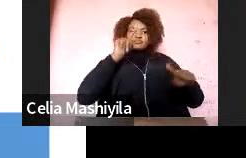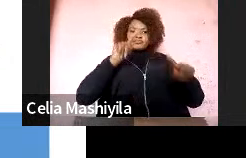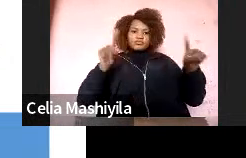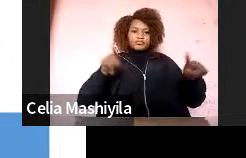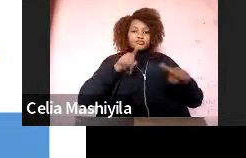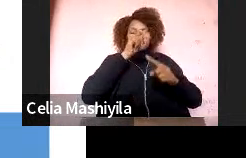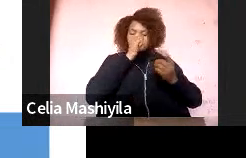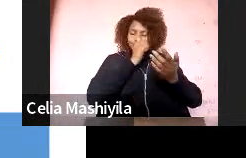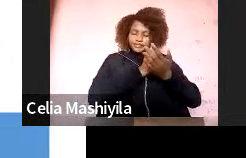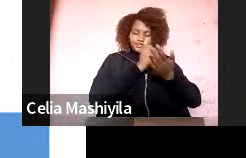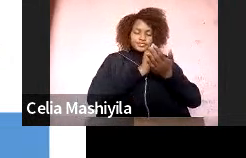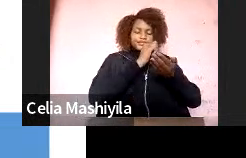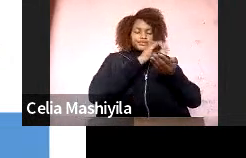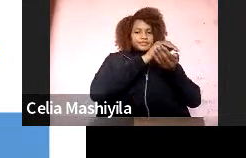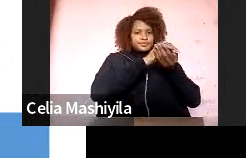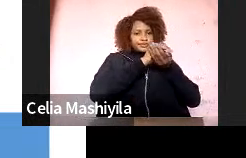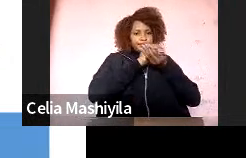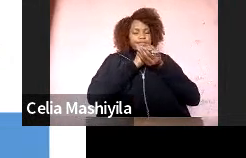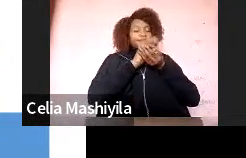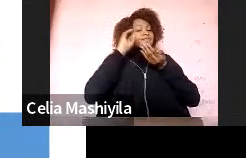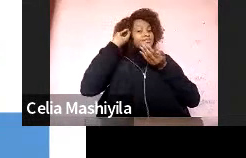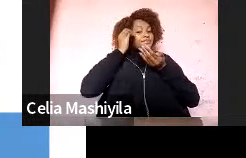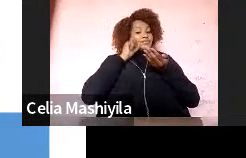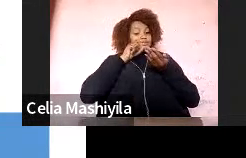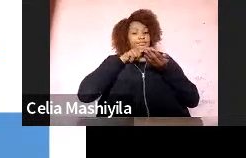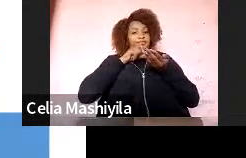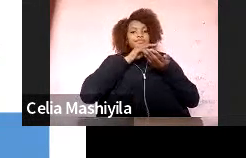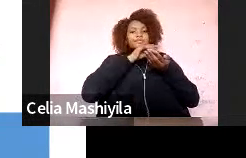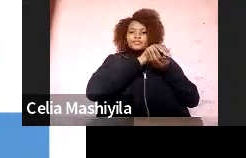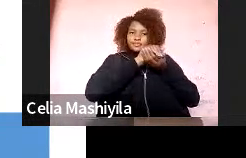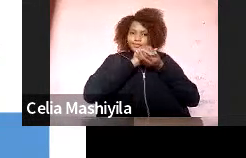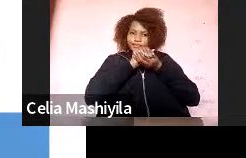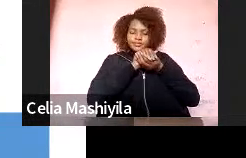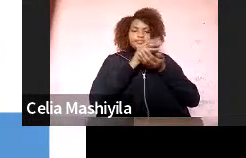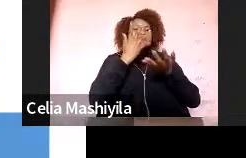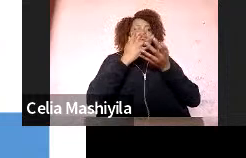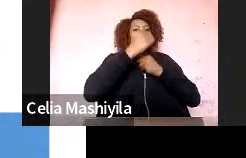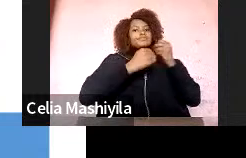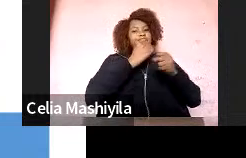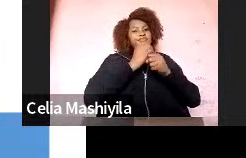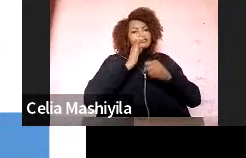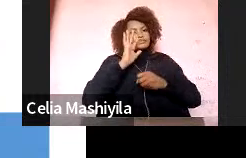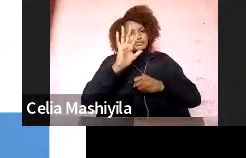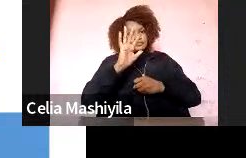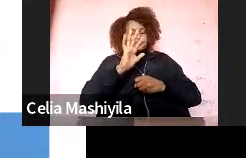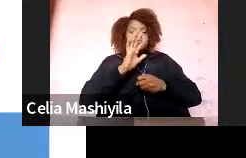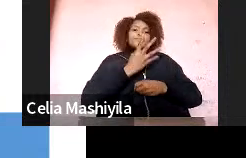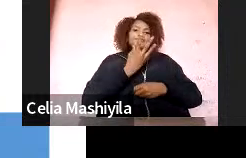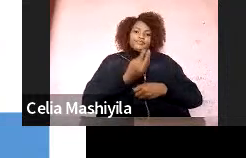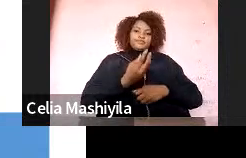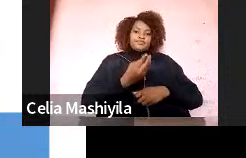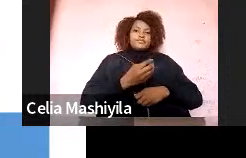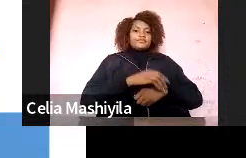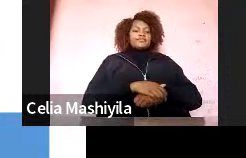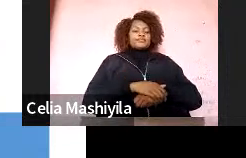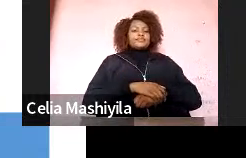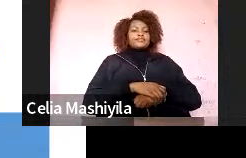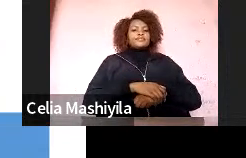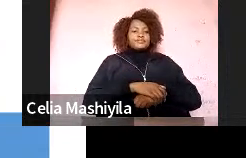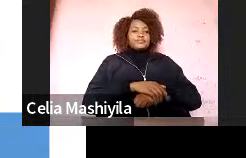and store that information for the minimum of 5 years. And therefore, that's your obligation to do